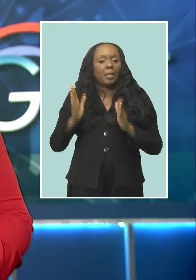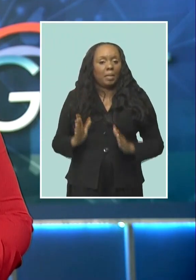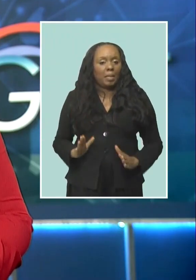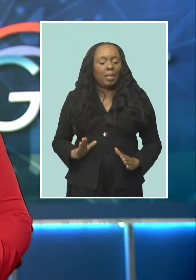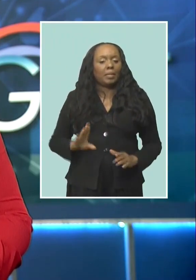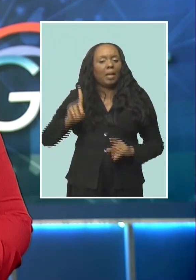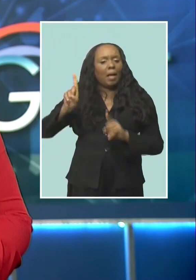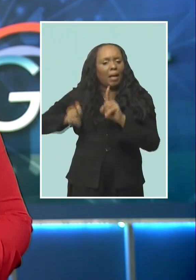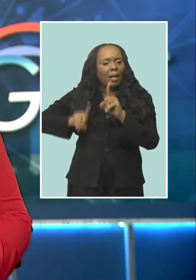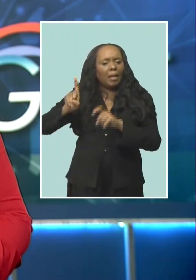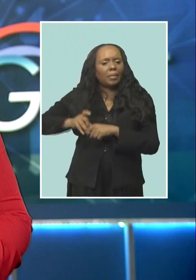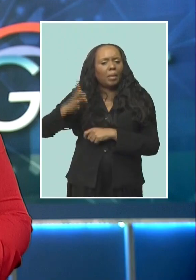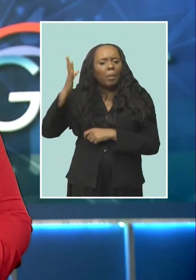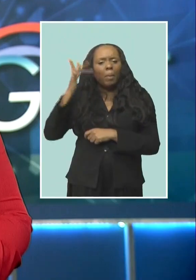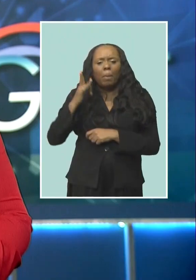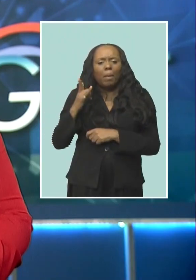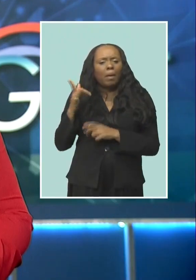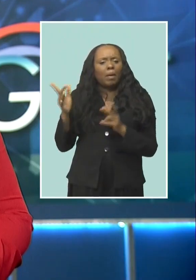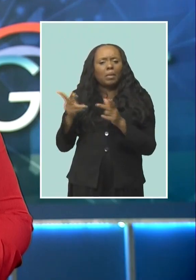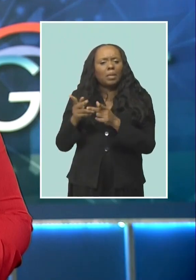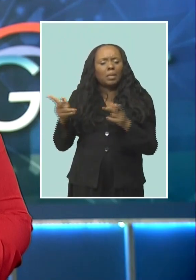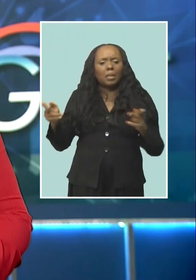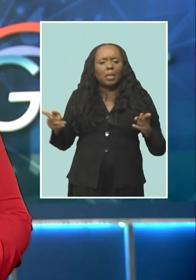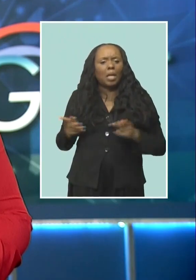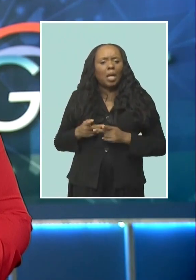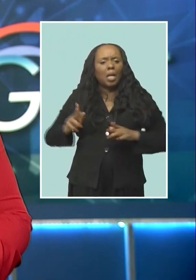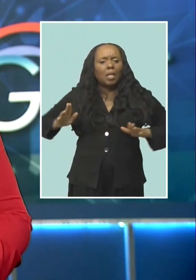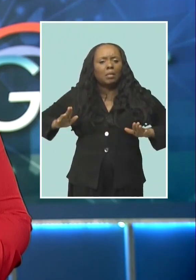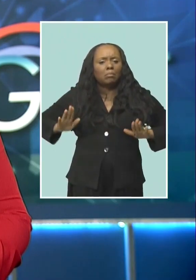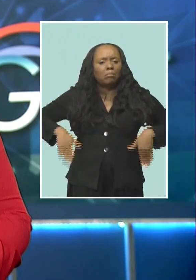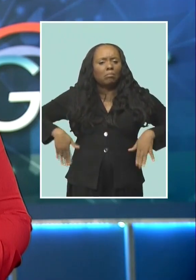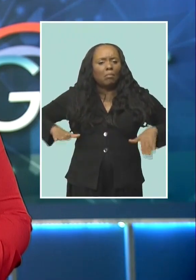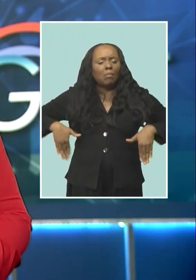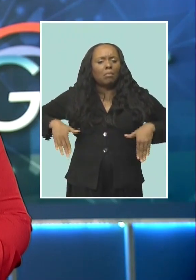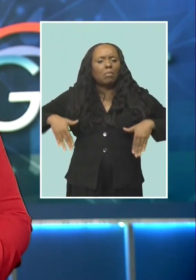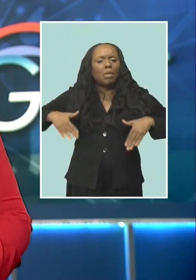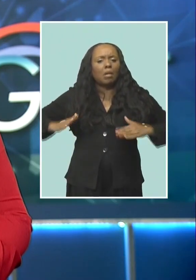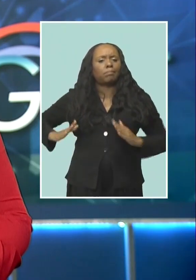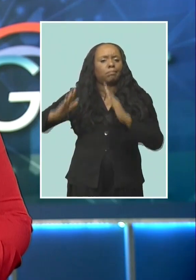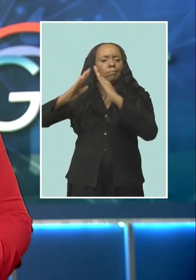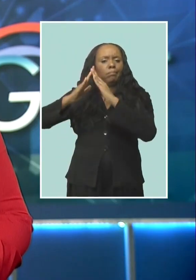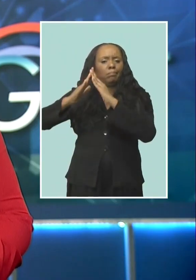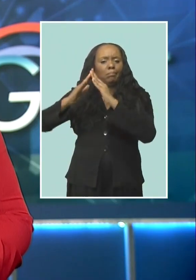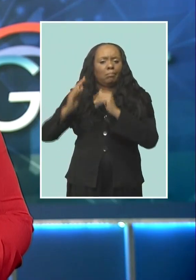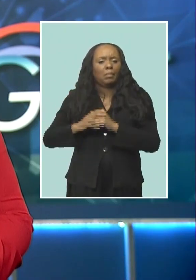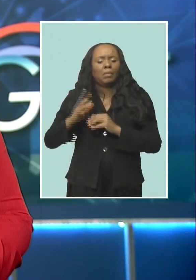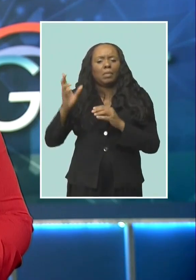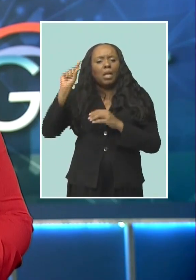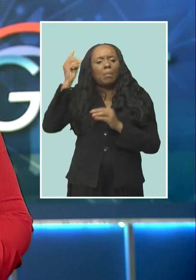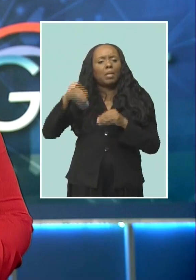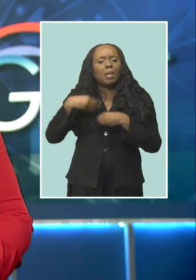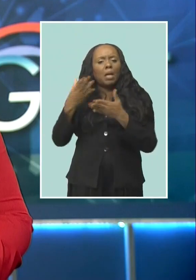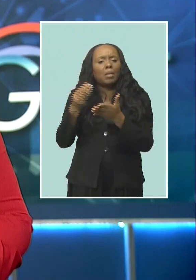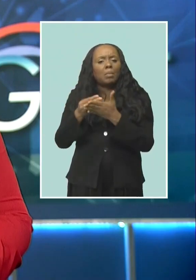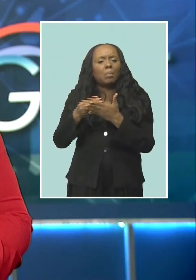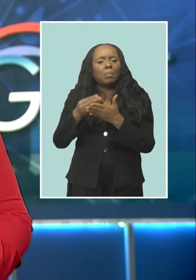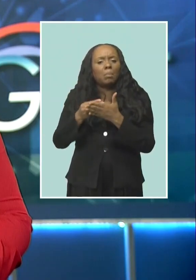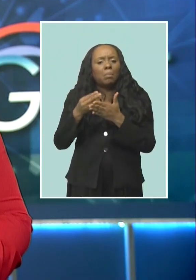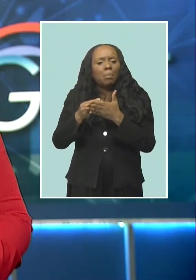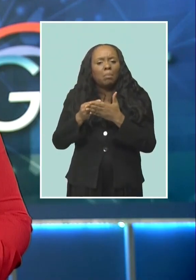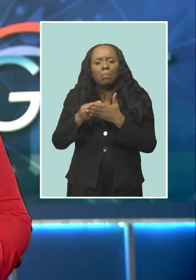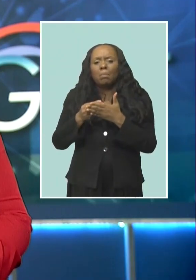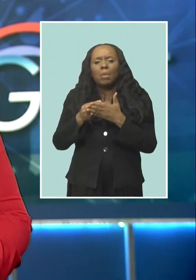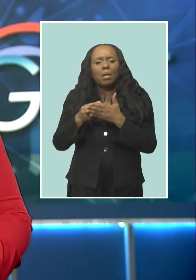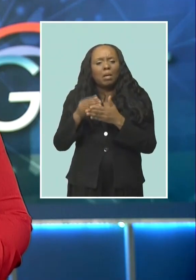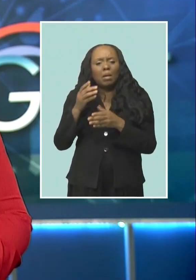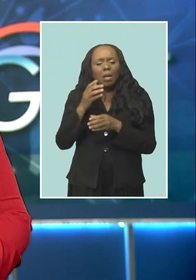office, Dr. the Honourable William Duguid, who questioned why the facility was not already erected after government had provided the funds